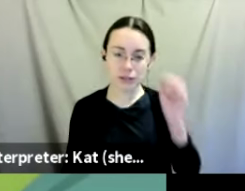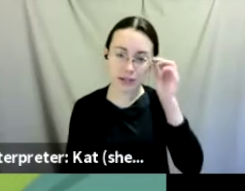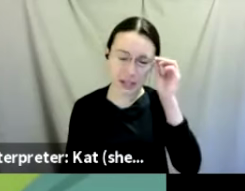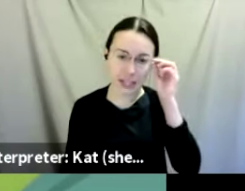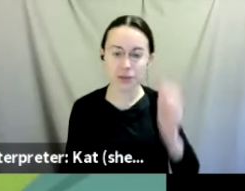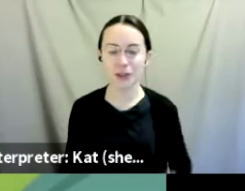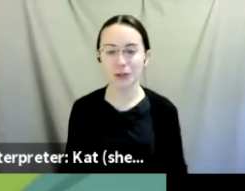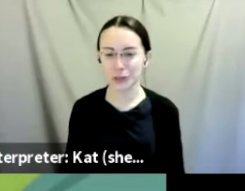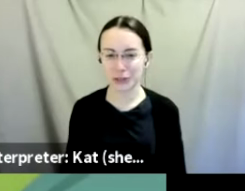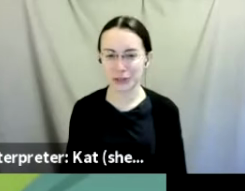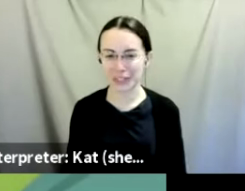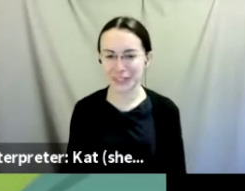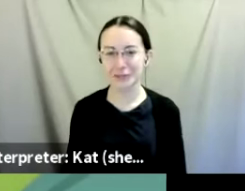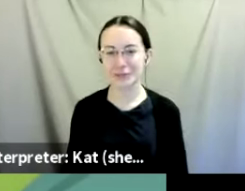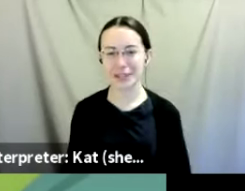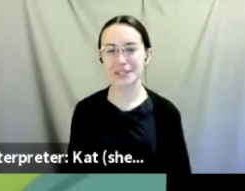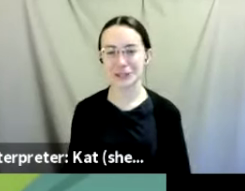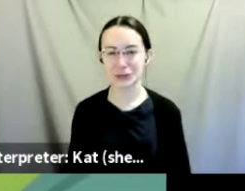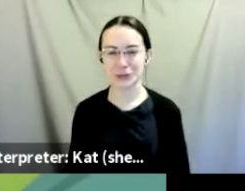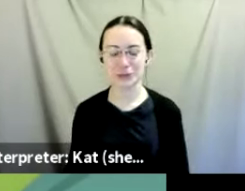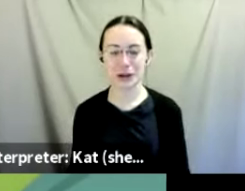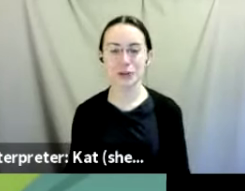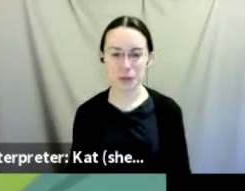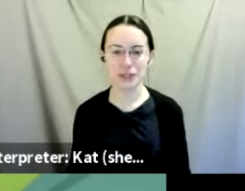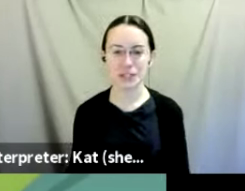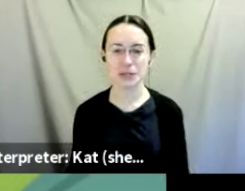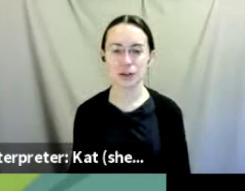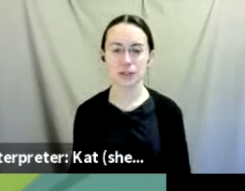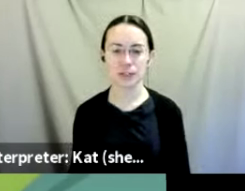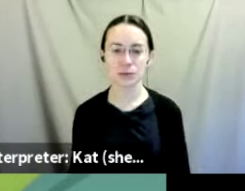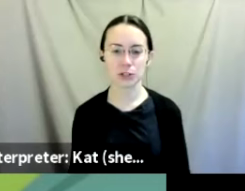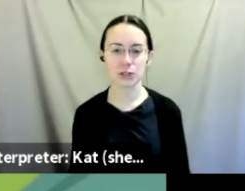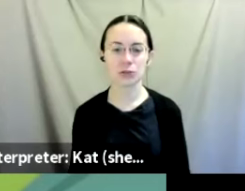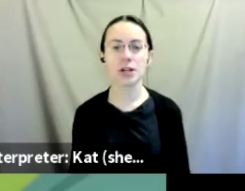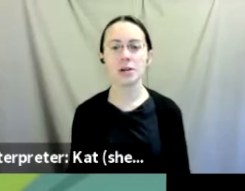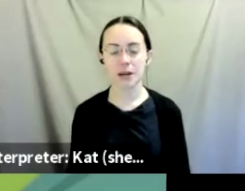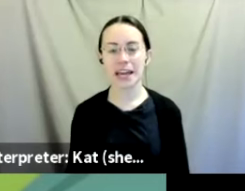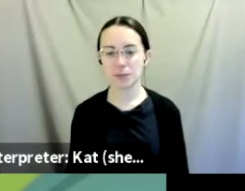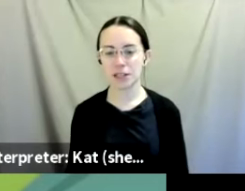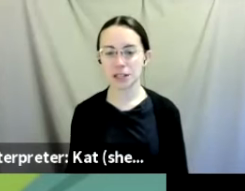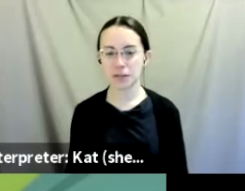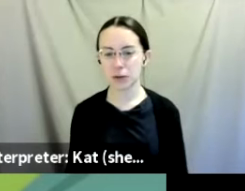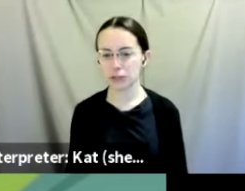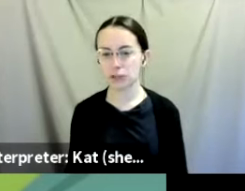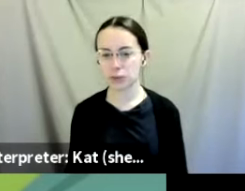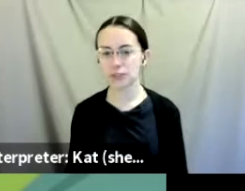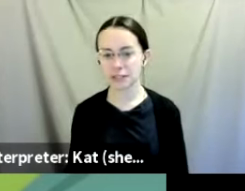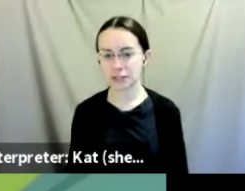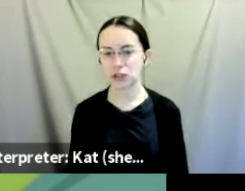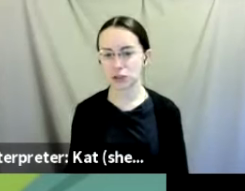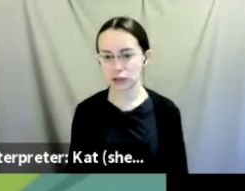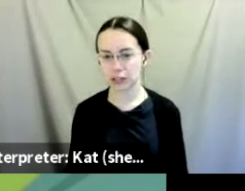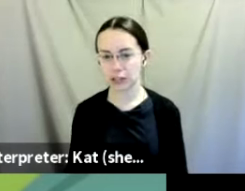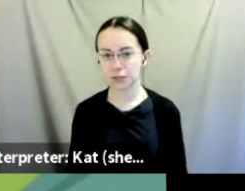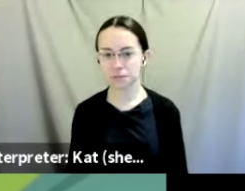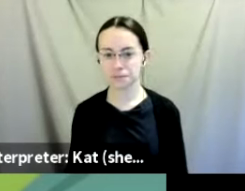of work, and I can't be the only one doing it. Other people need to be involved in this work too. But I have been thinking about what school sex ed